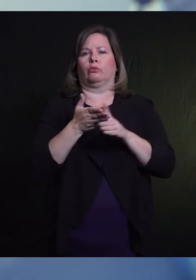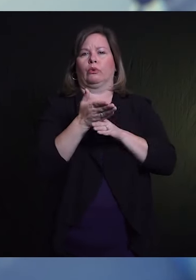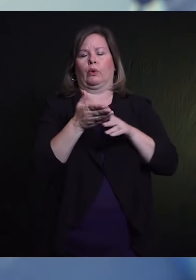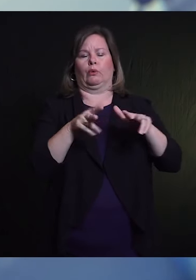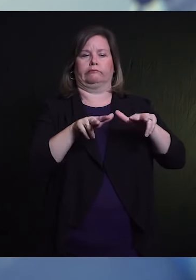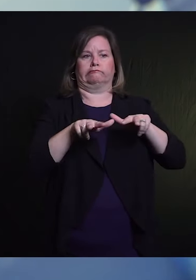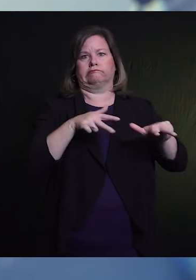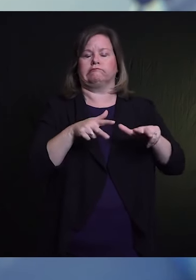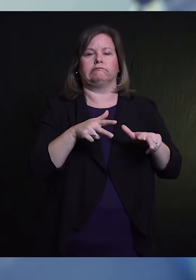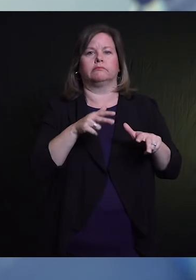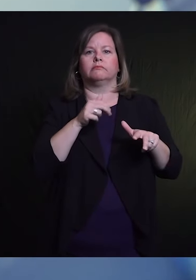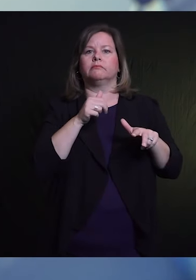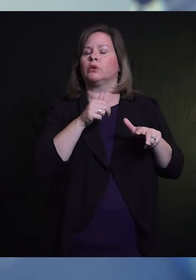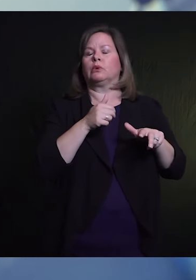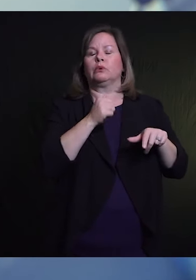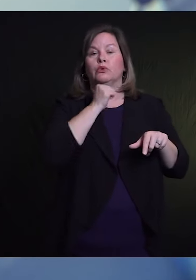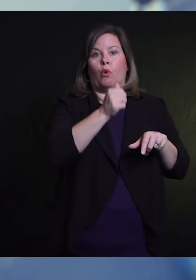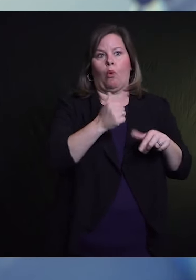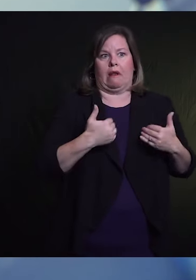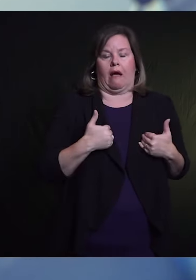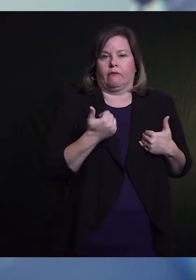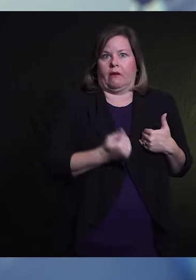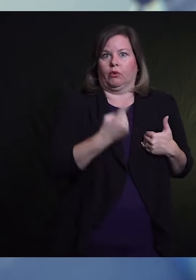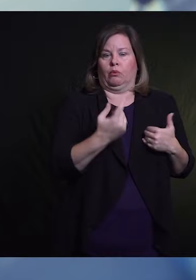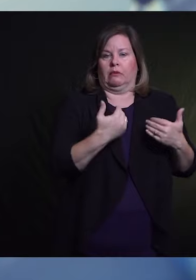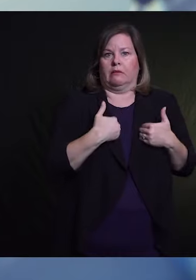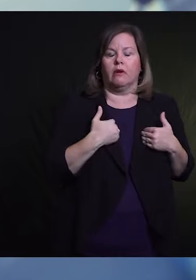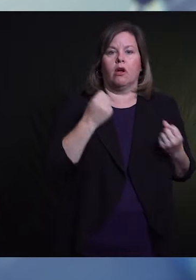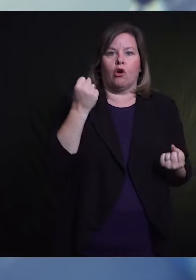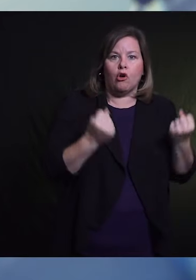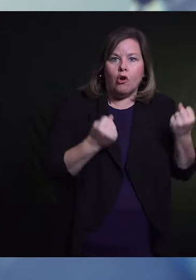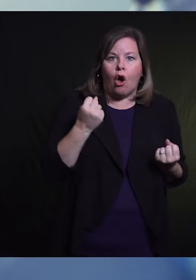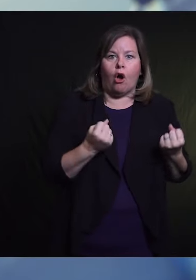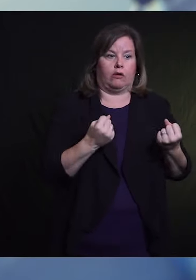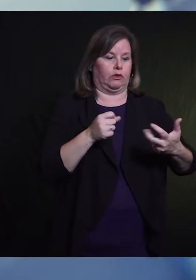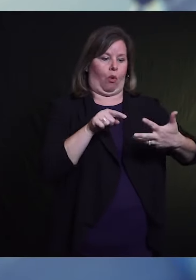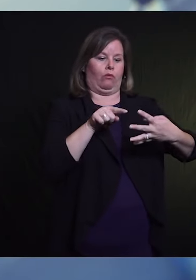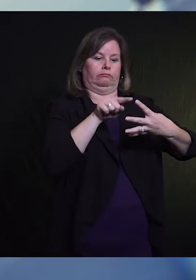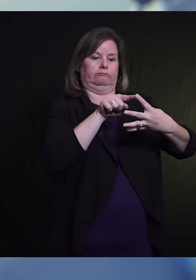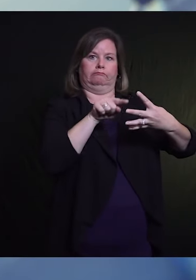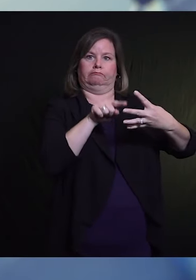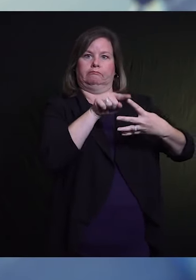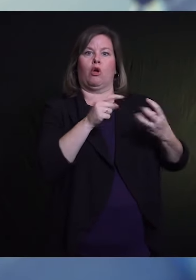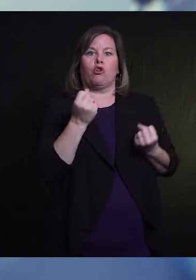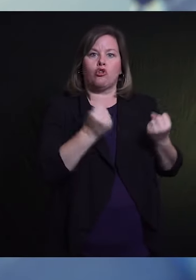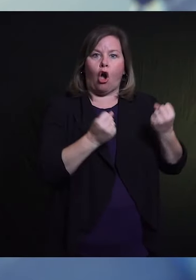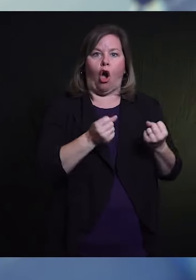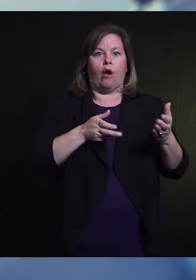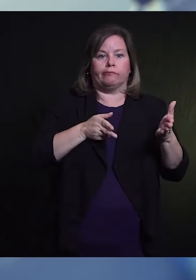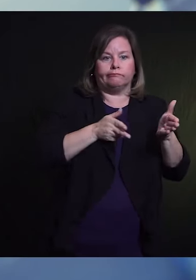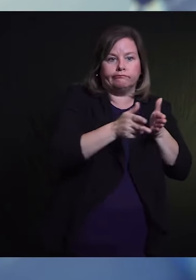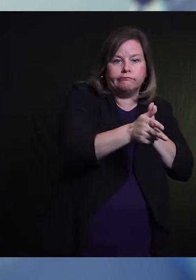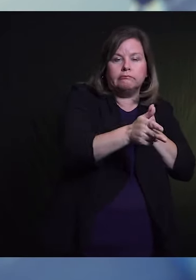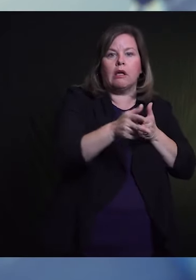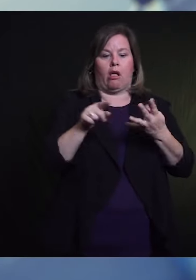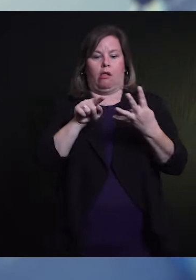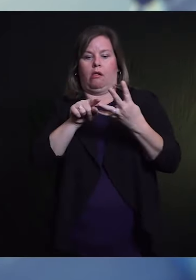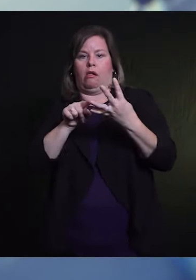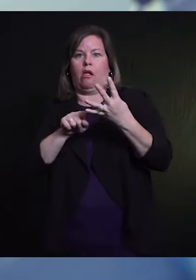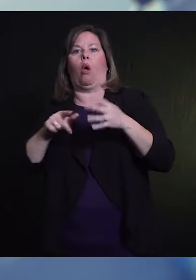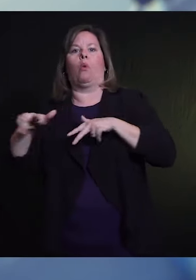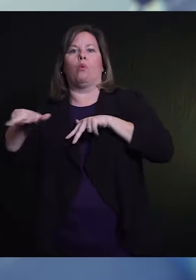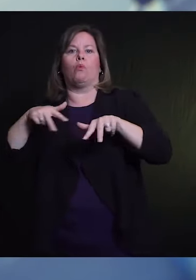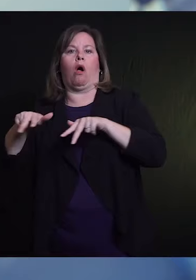access to a car, and we need to get testing sites in the communities where so many people live, especially people who are highly